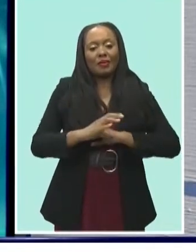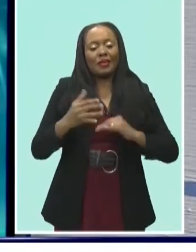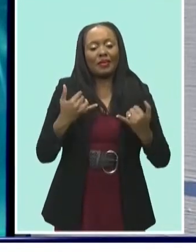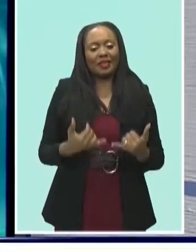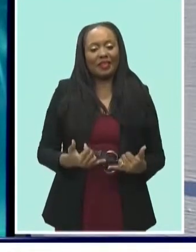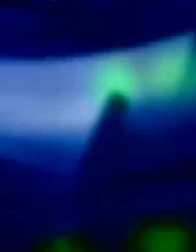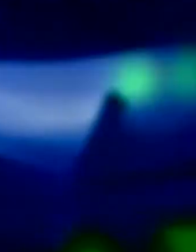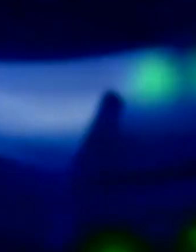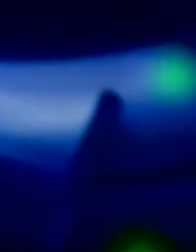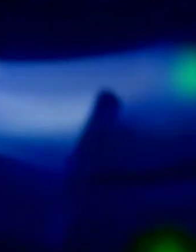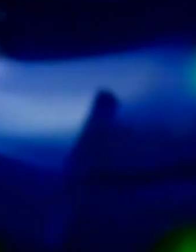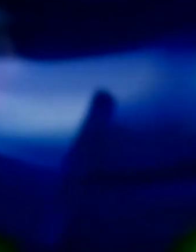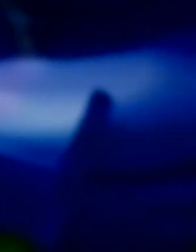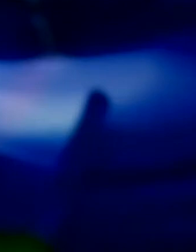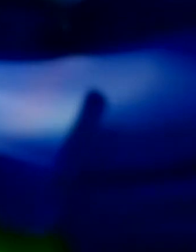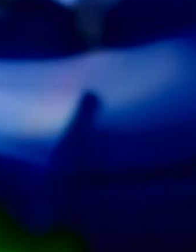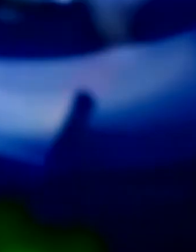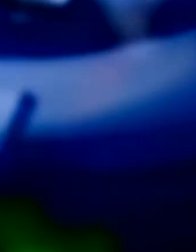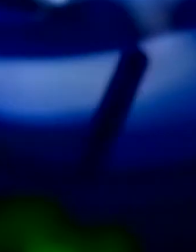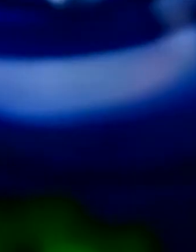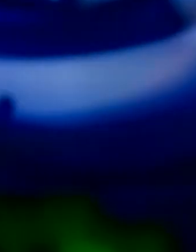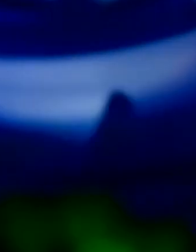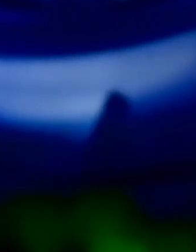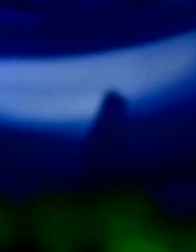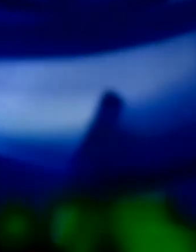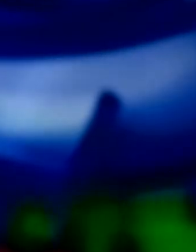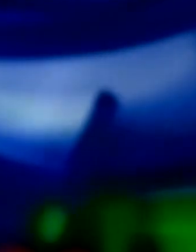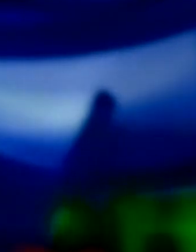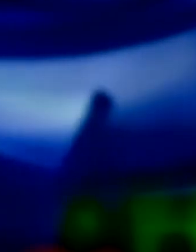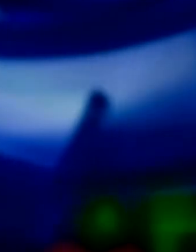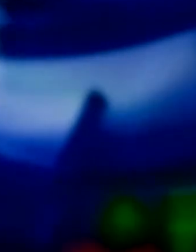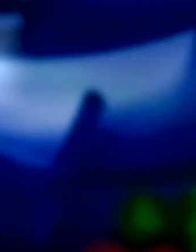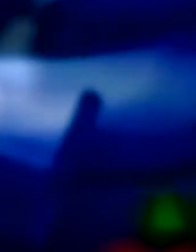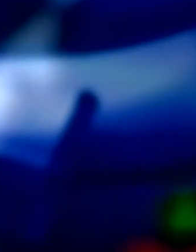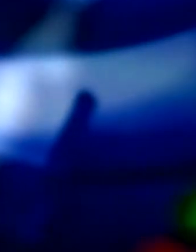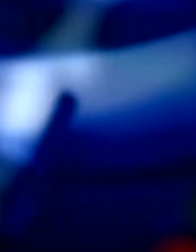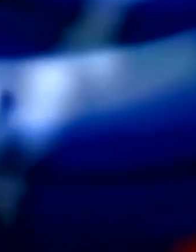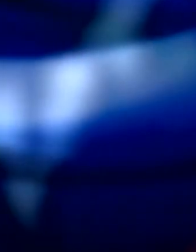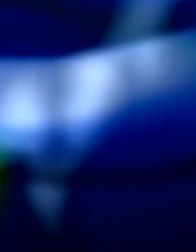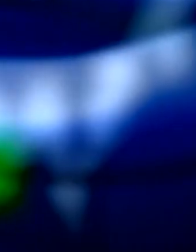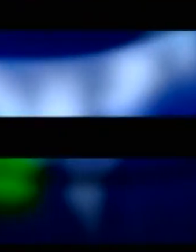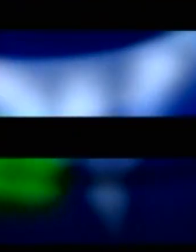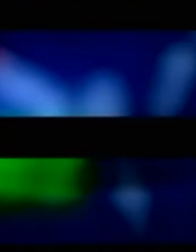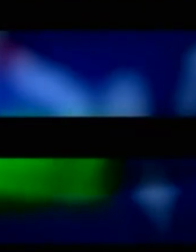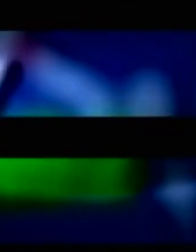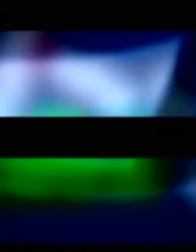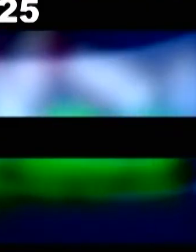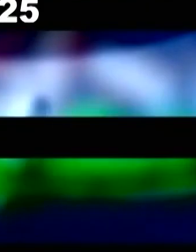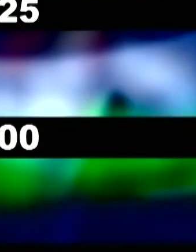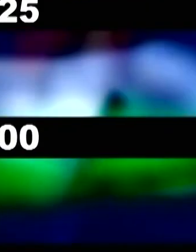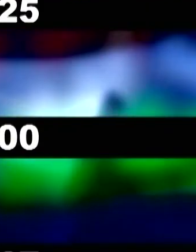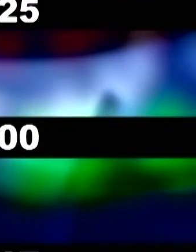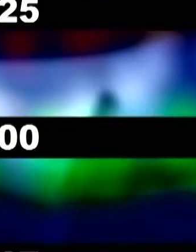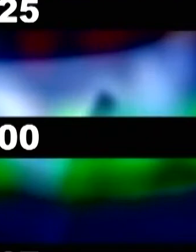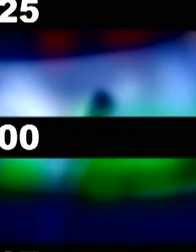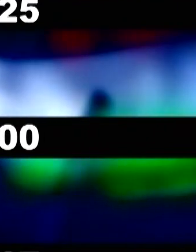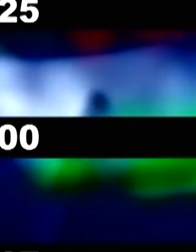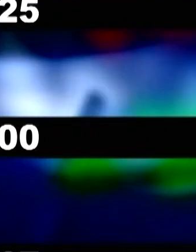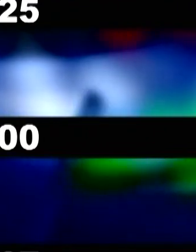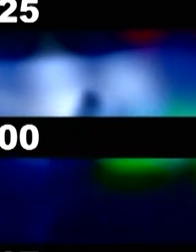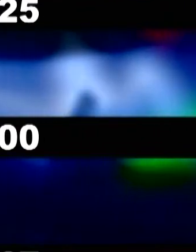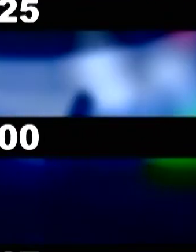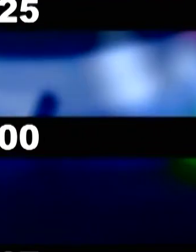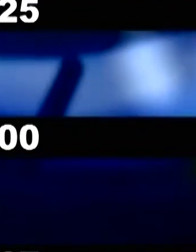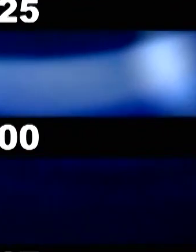region. There was no trading on the Jamaica Stock Exchange. In Trinidad and Tobago, Sagicor